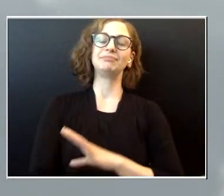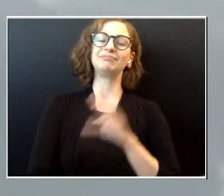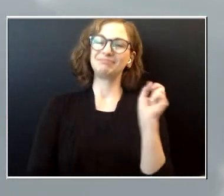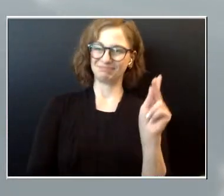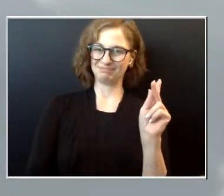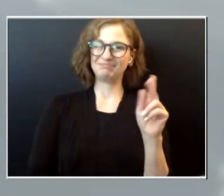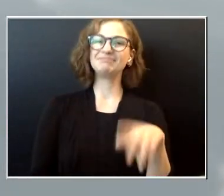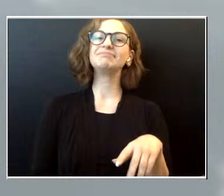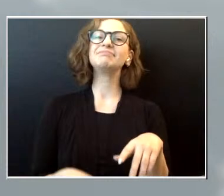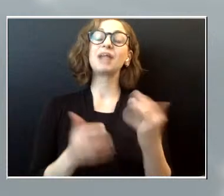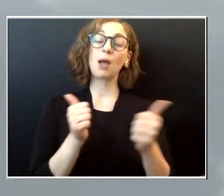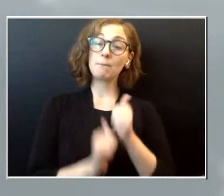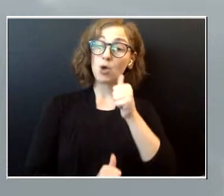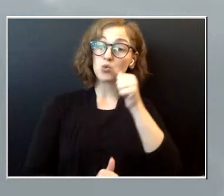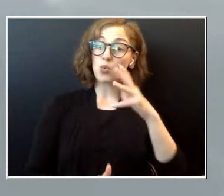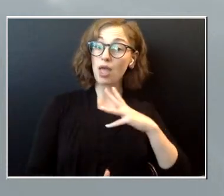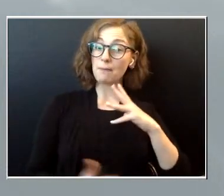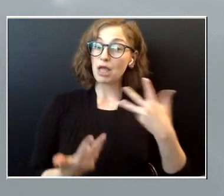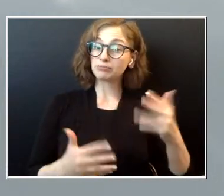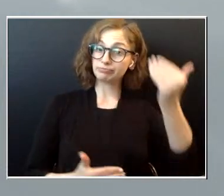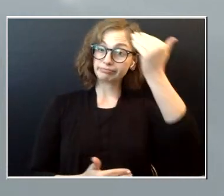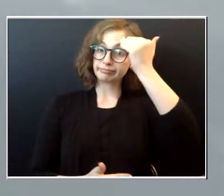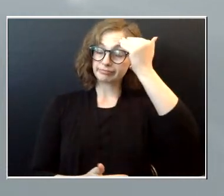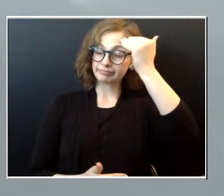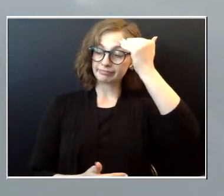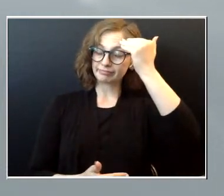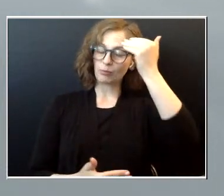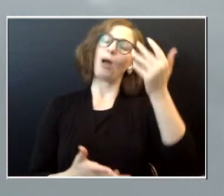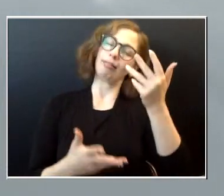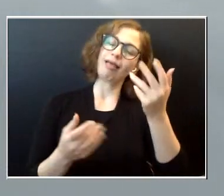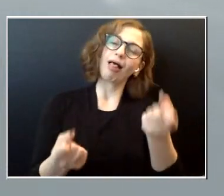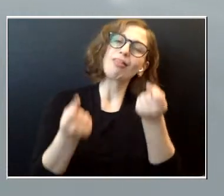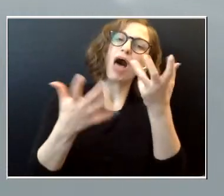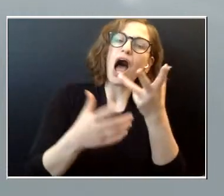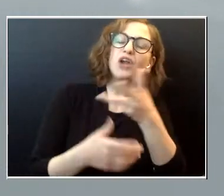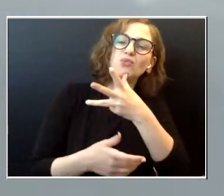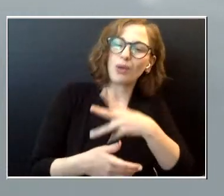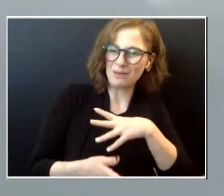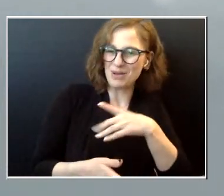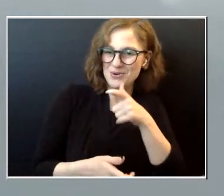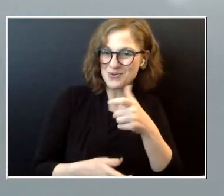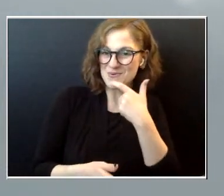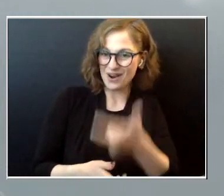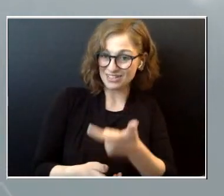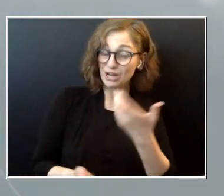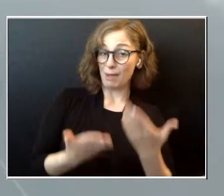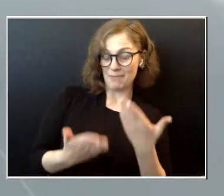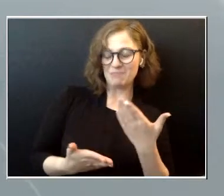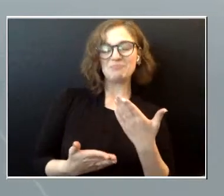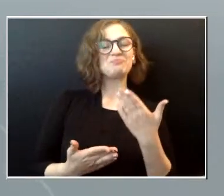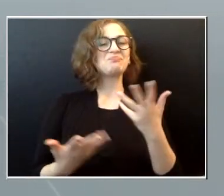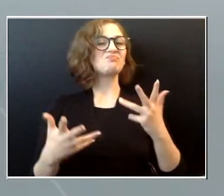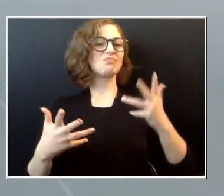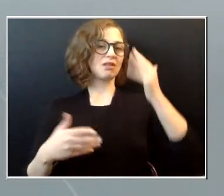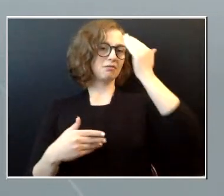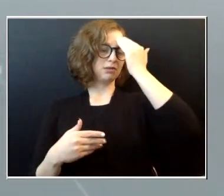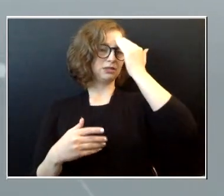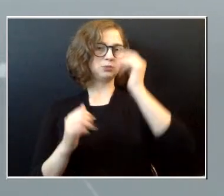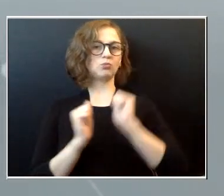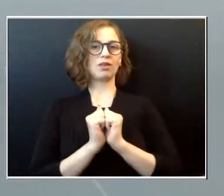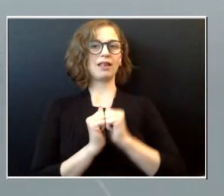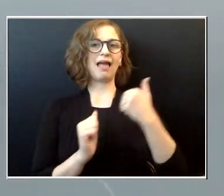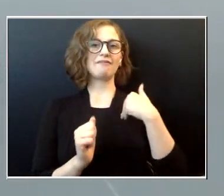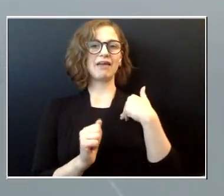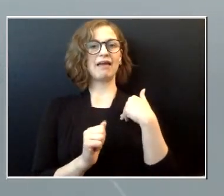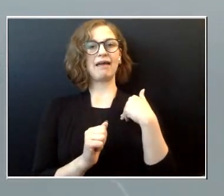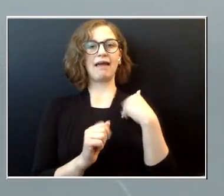most women are familiar with, or a lot of women perhaps that are watching the show are familiar with having an abnormality